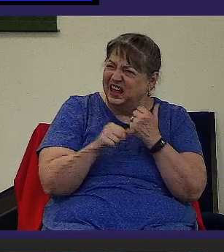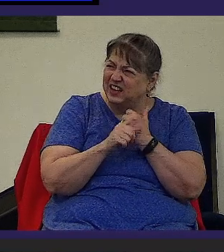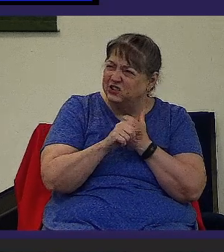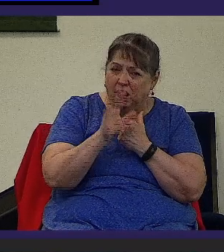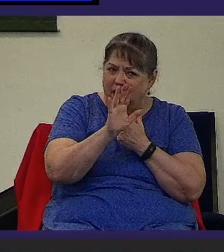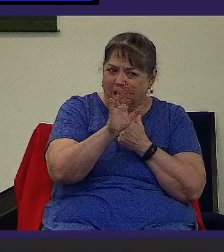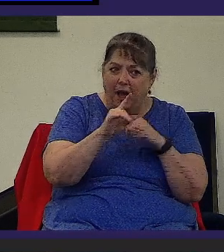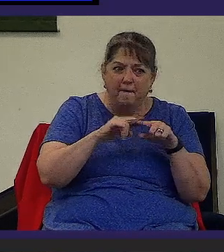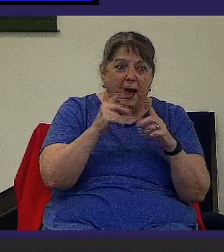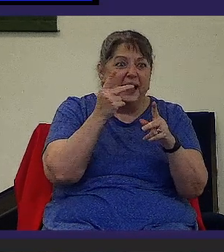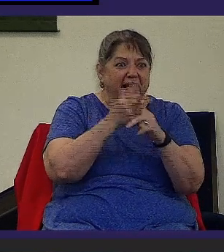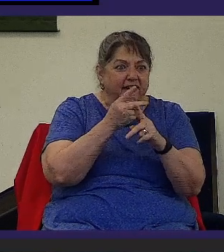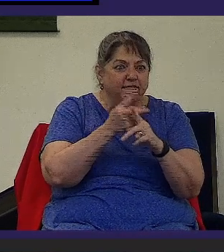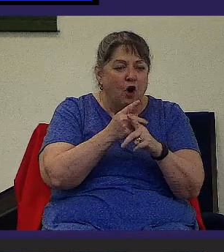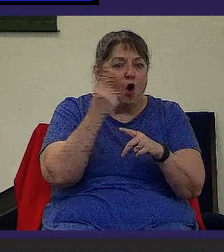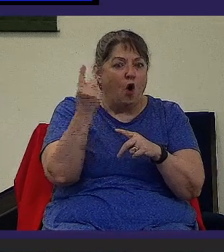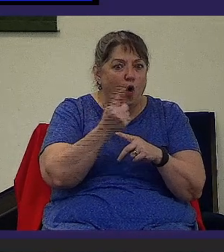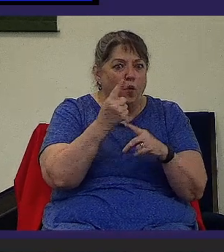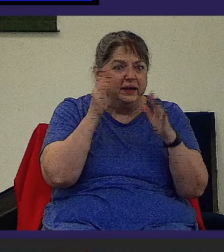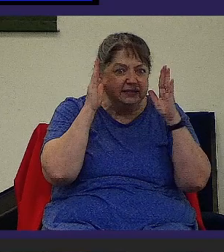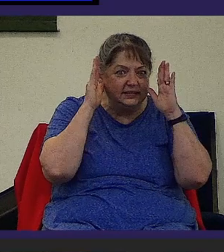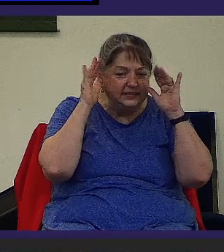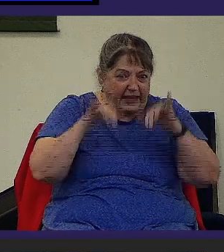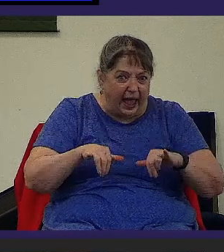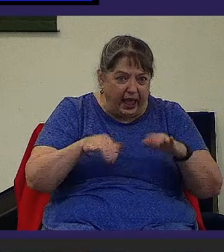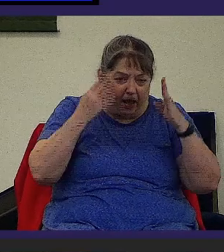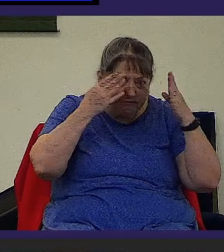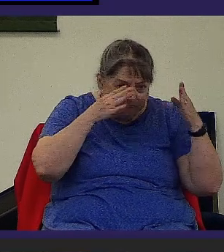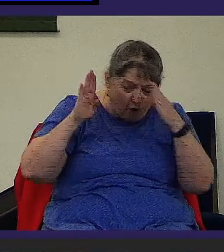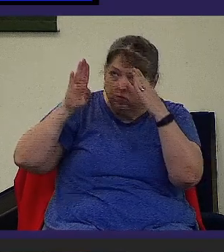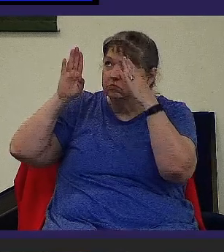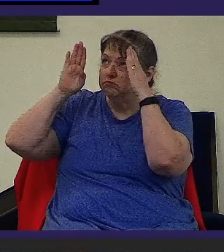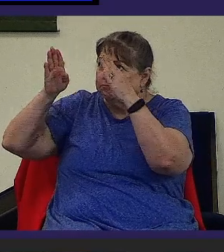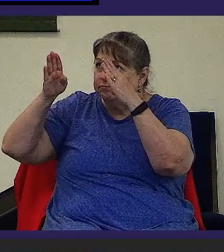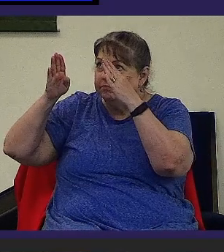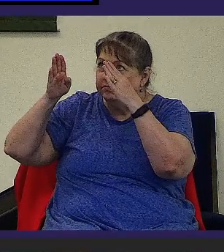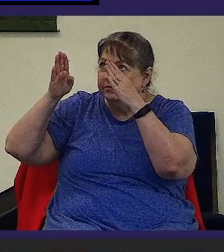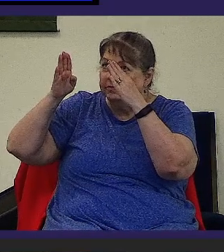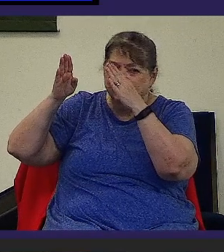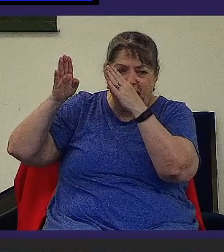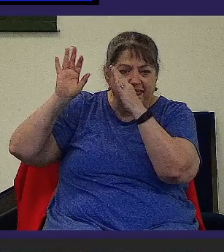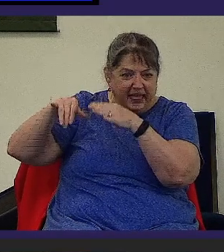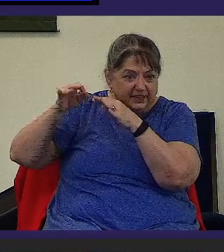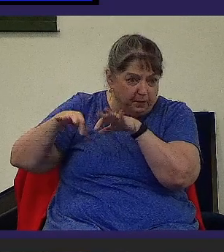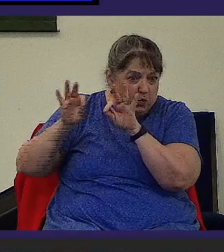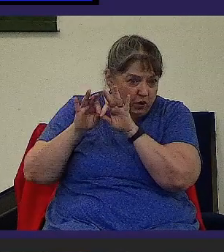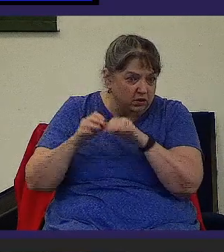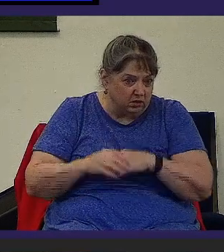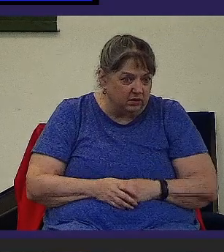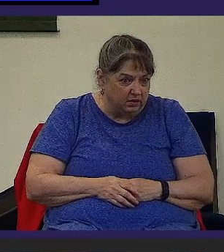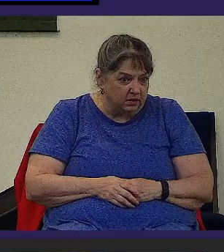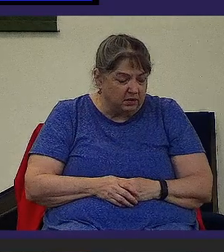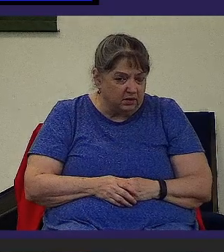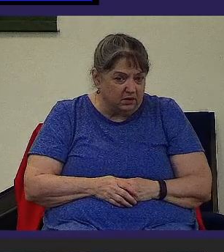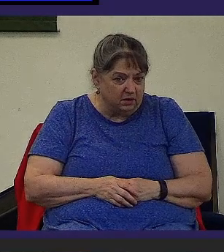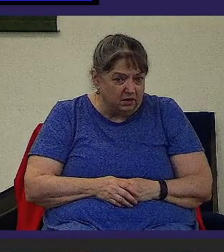there with us see jesus calls us to an intimate relationship with do you know that the most important person